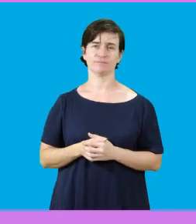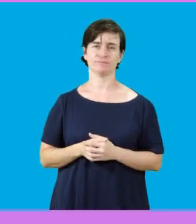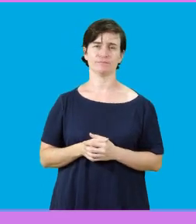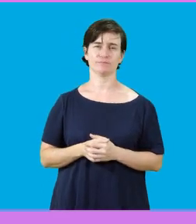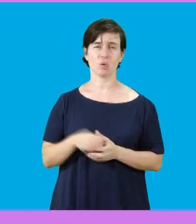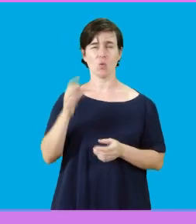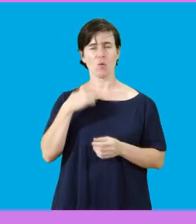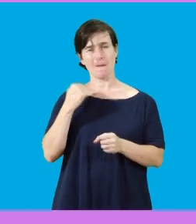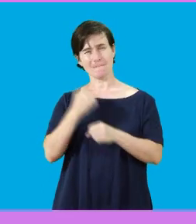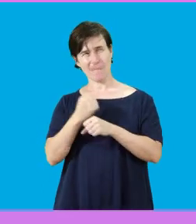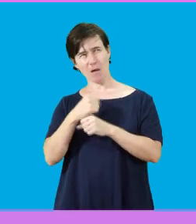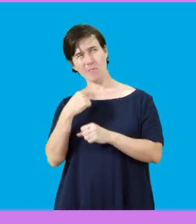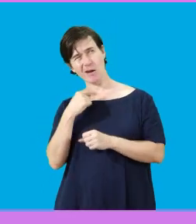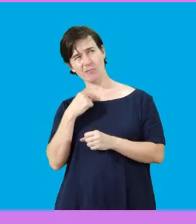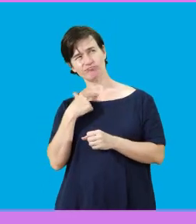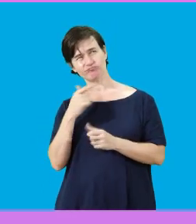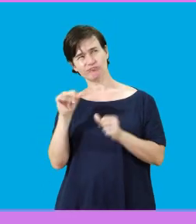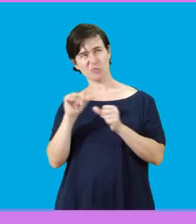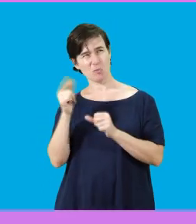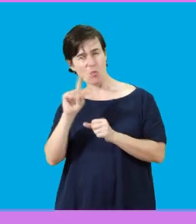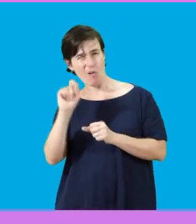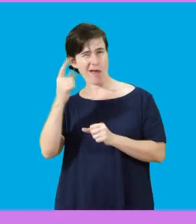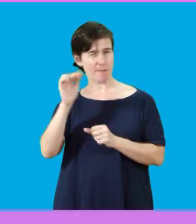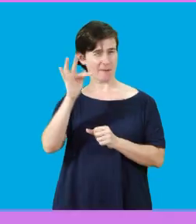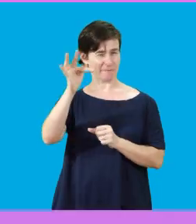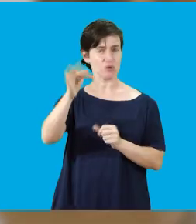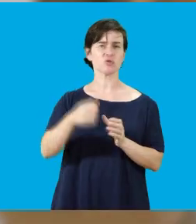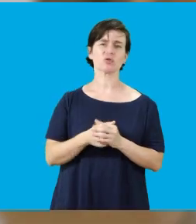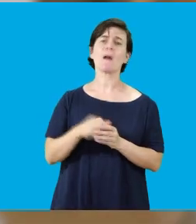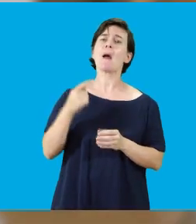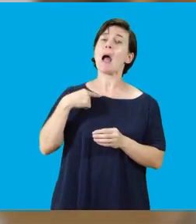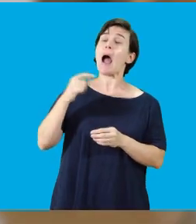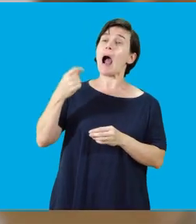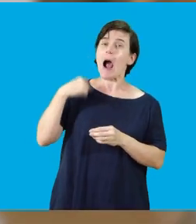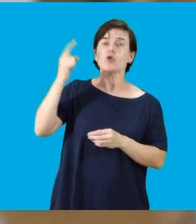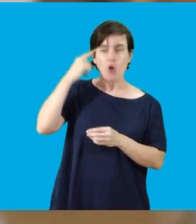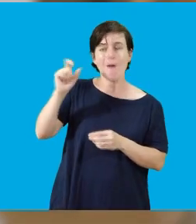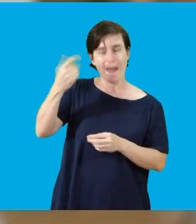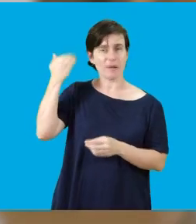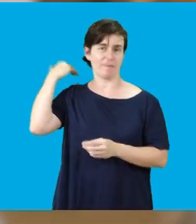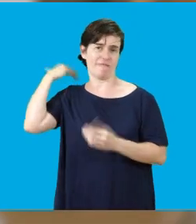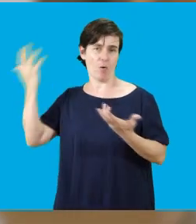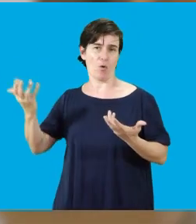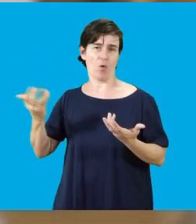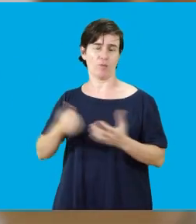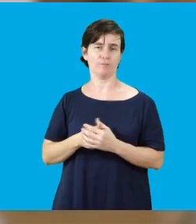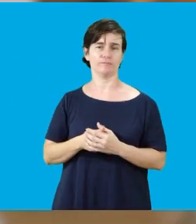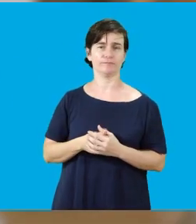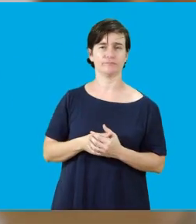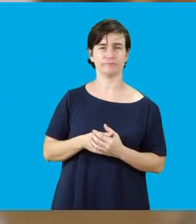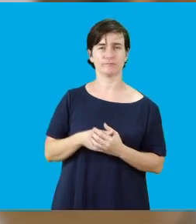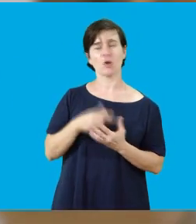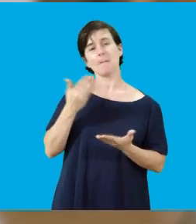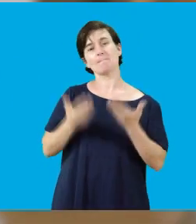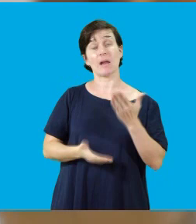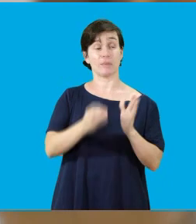outcomes. So whenever we make predictions, we cannot just predict something that has never happened before. So we make predictions based on what has happened before. So the reason